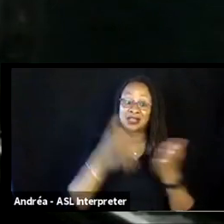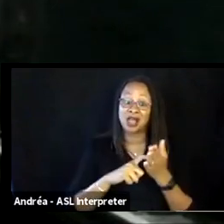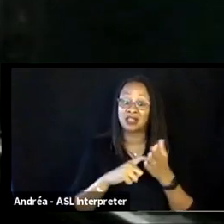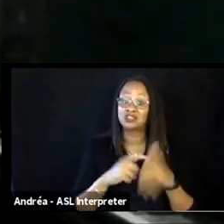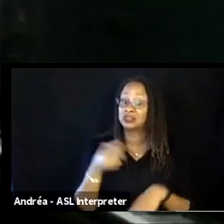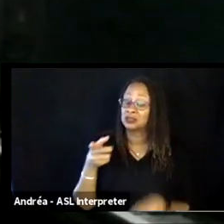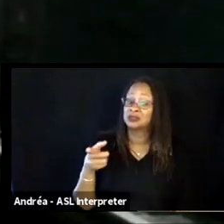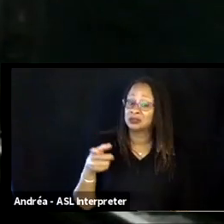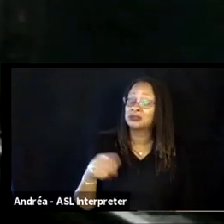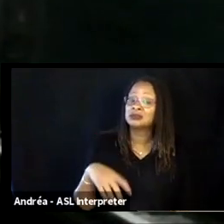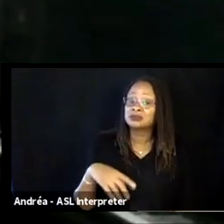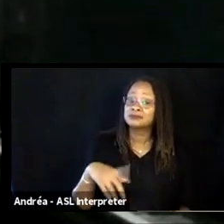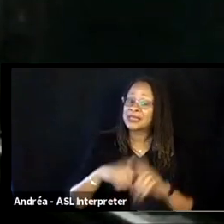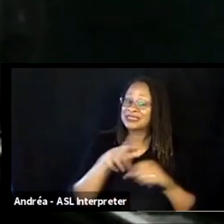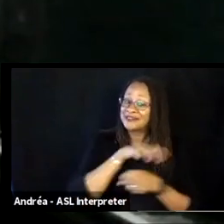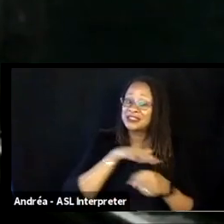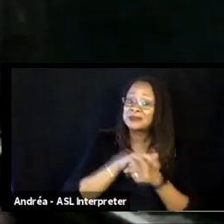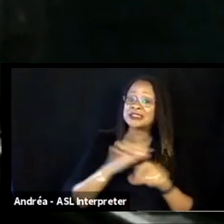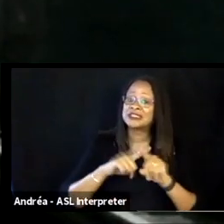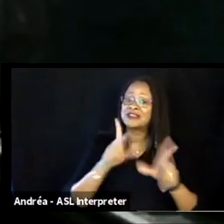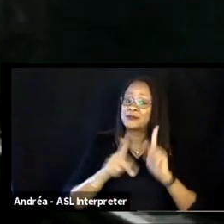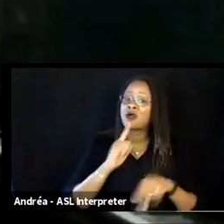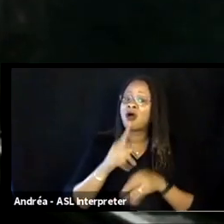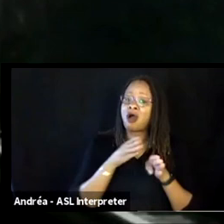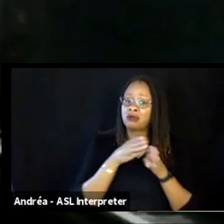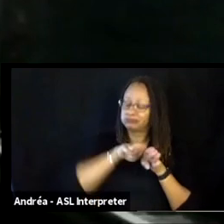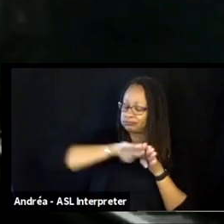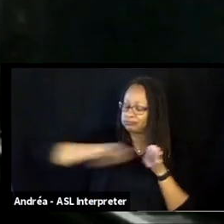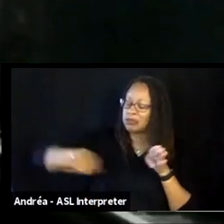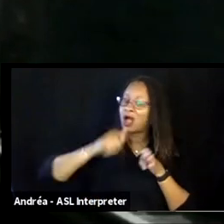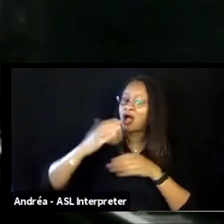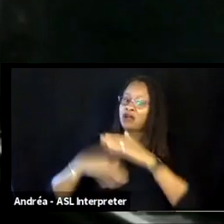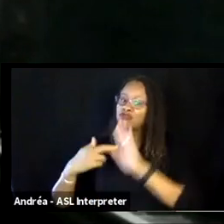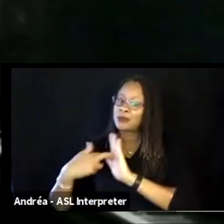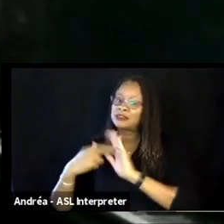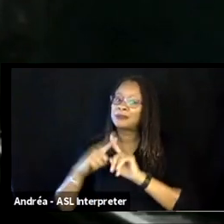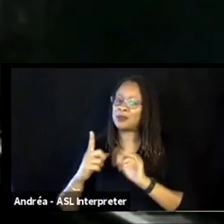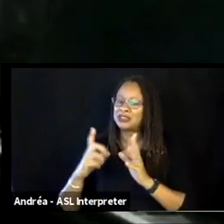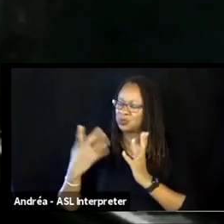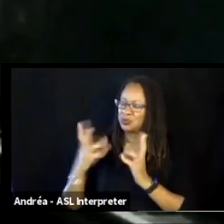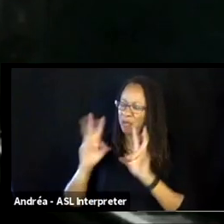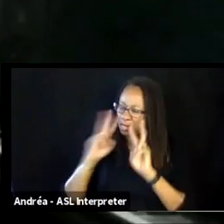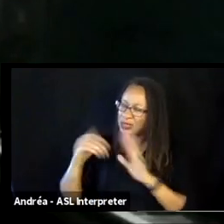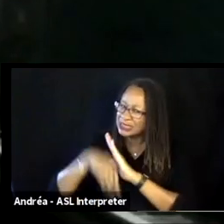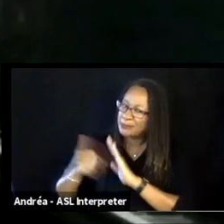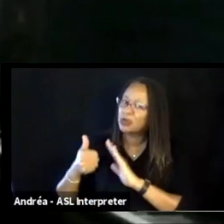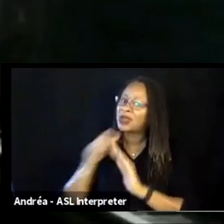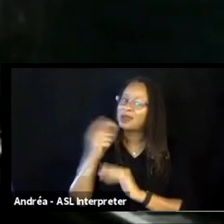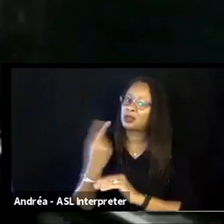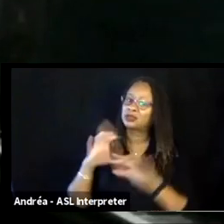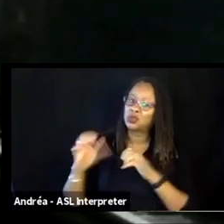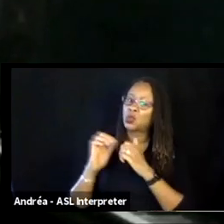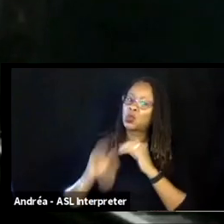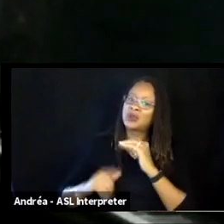know, in different spaces, different people are marginalized and underrepresented, but we really need to dig deeper and not just, you know, do what's